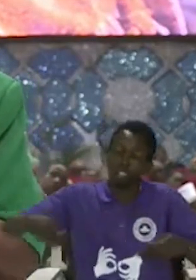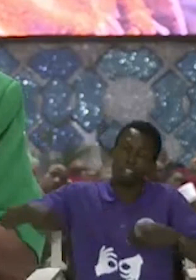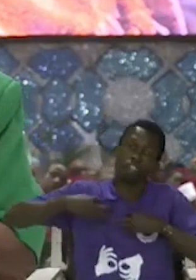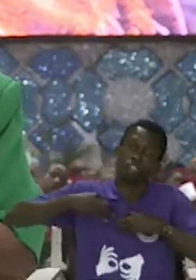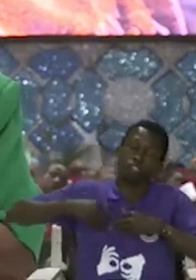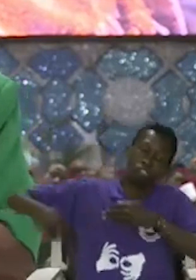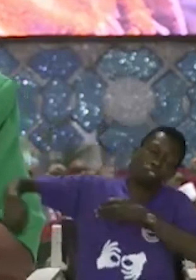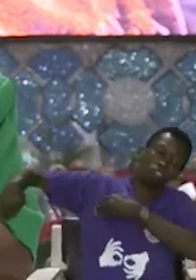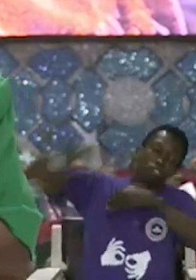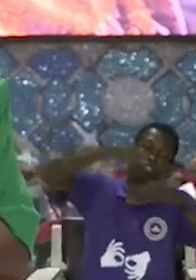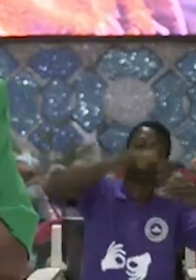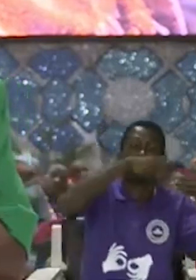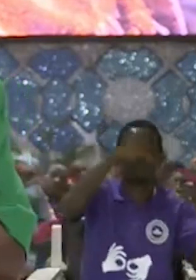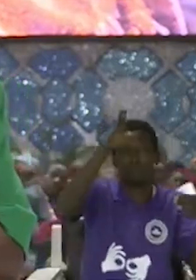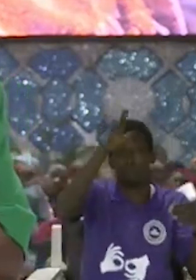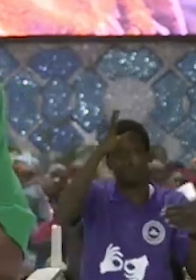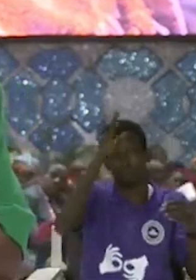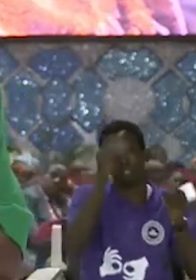cloth.